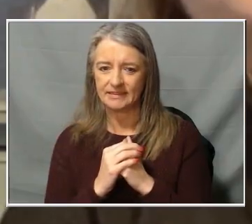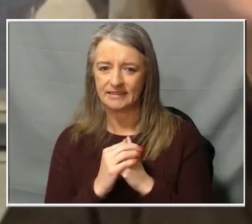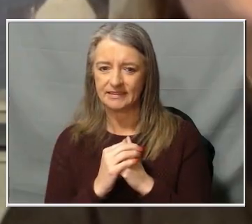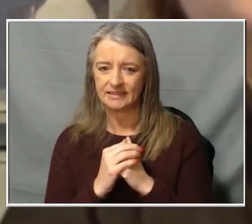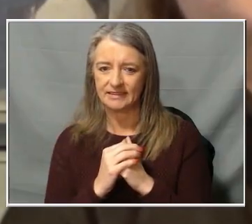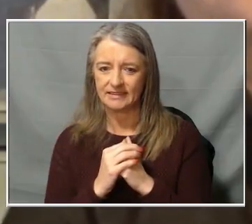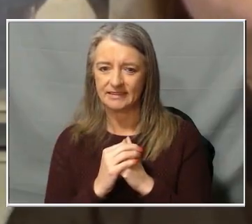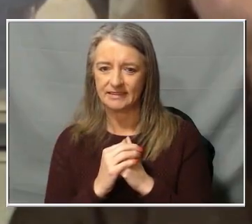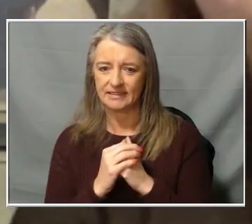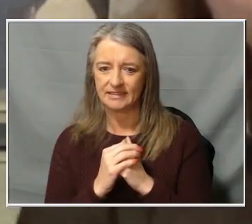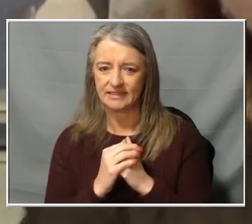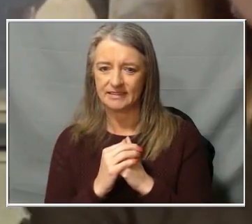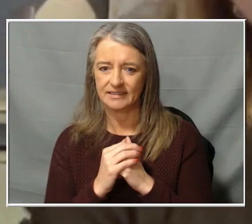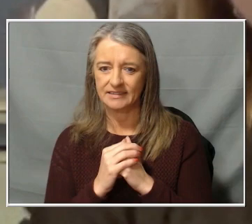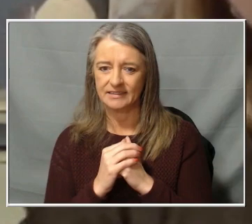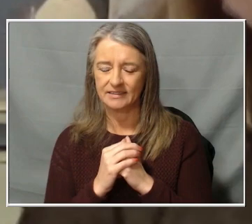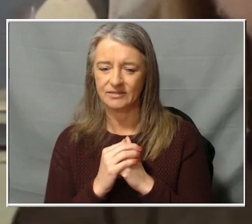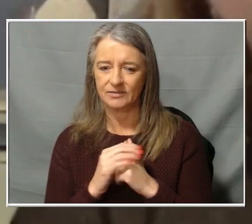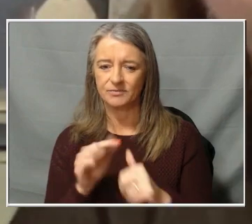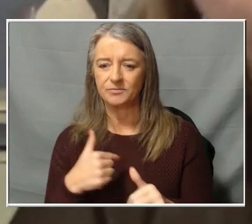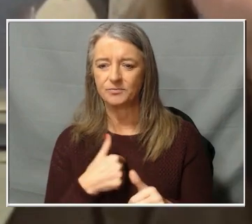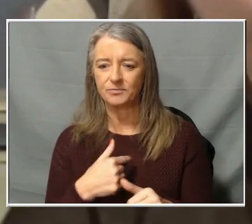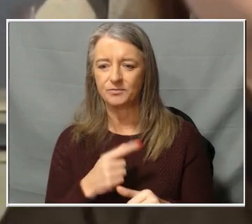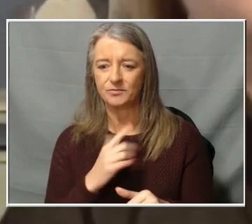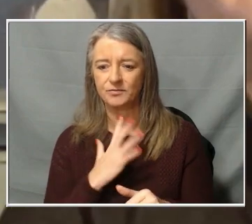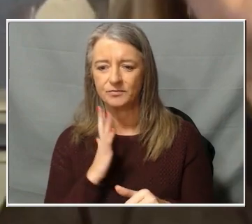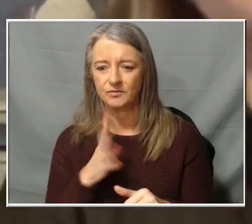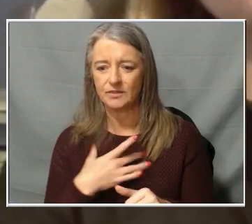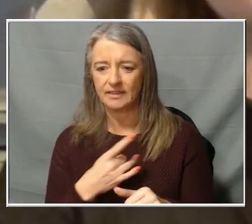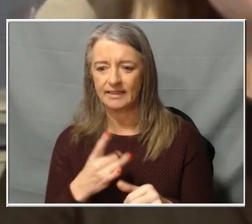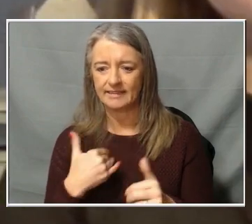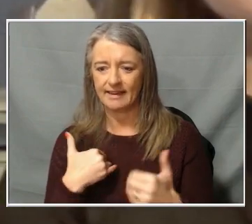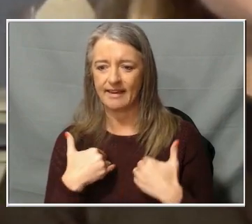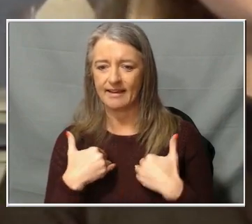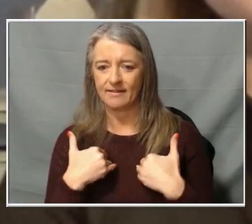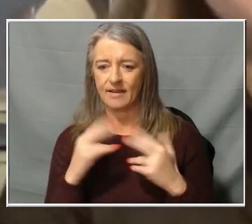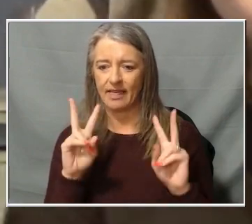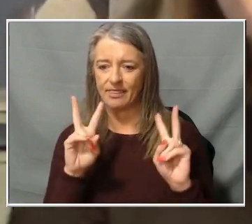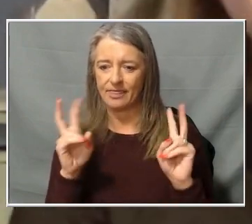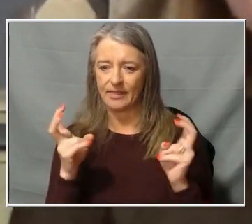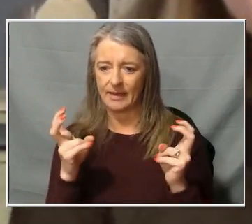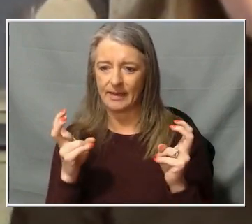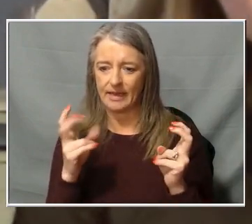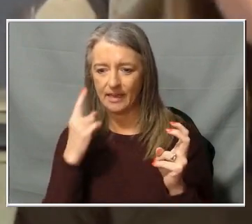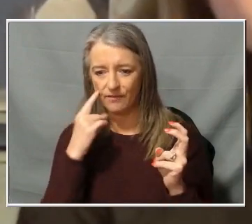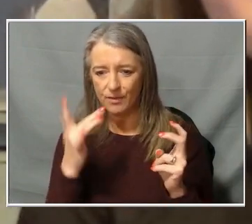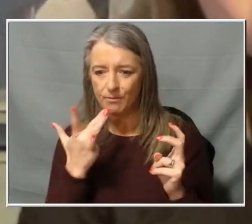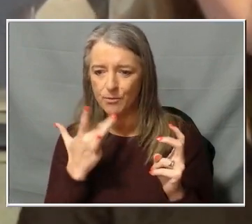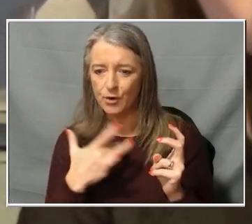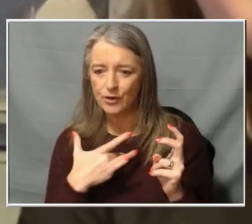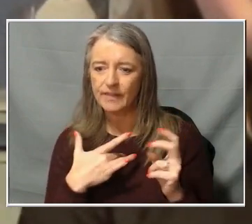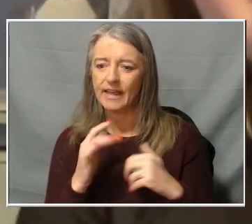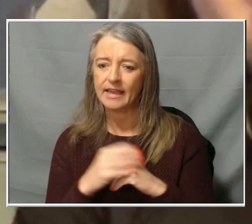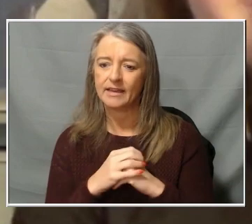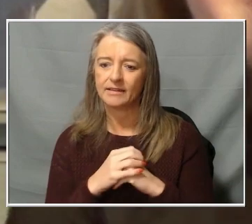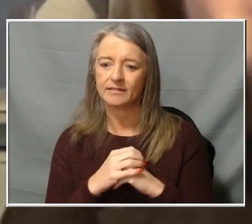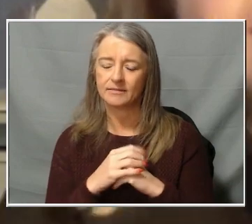very much. I would like to have a theme for my birthday, mostly.